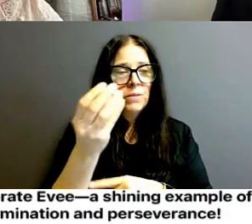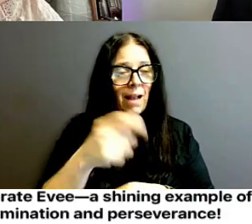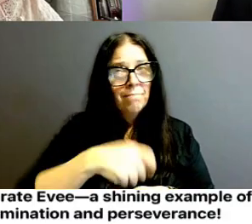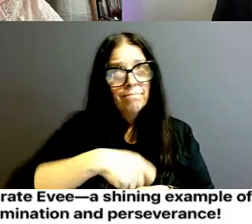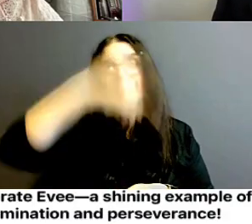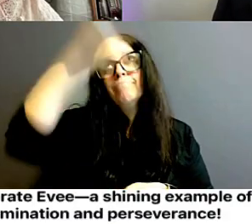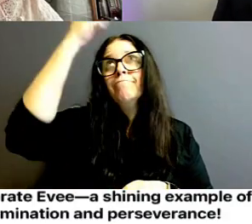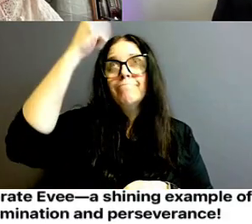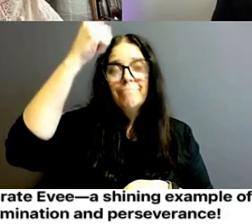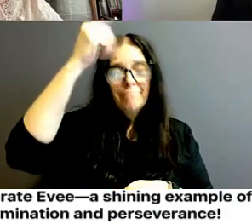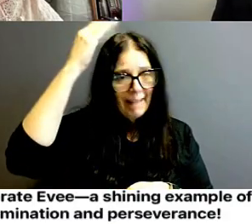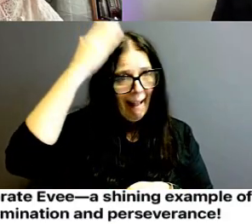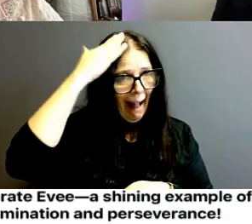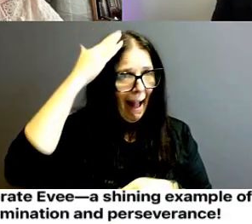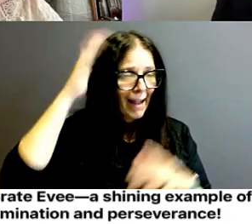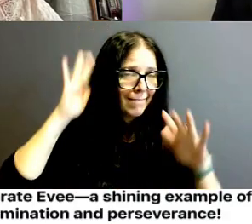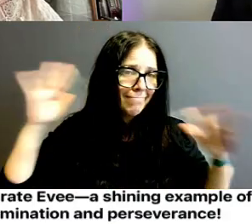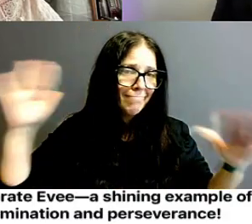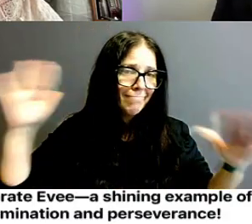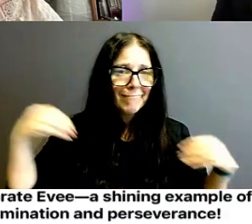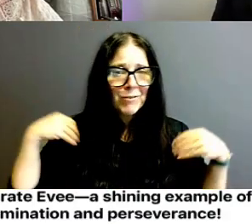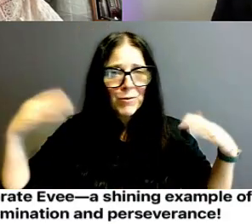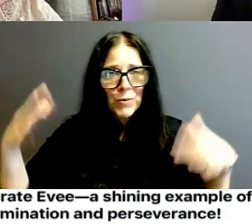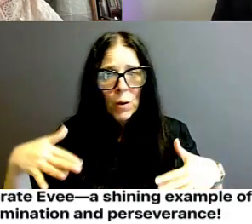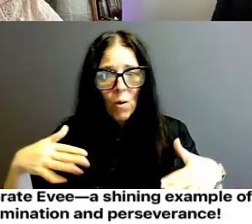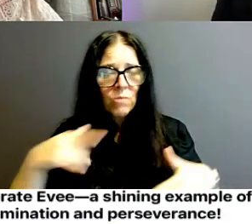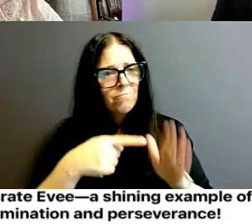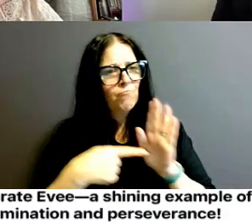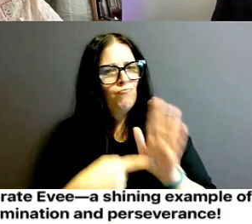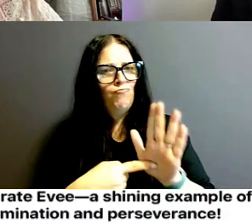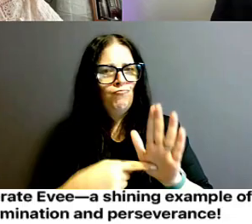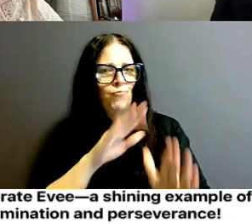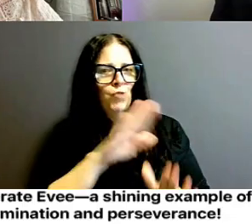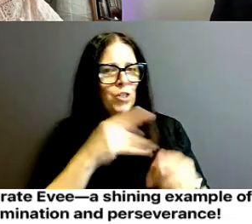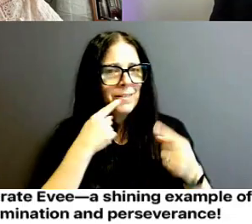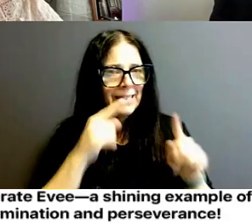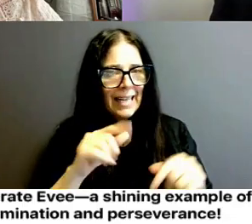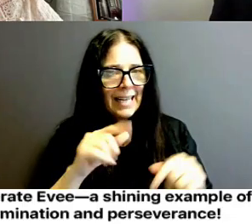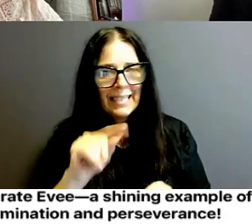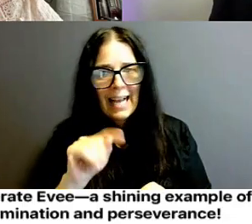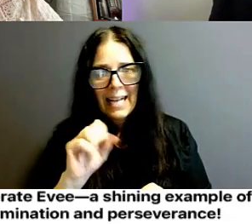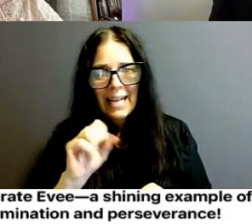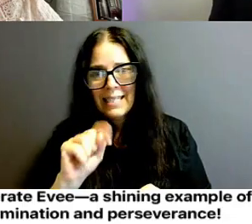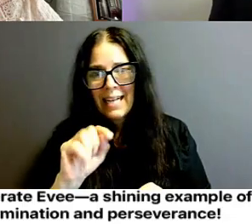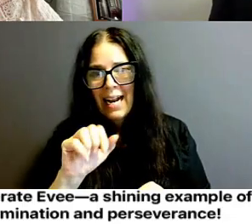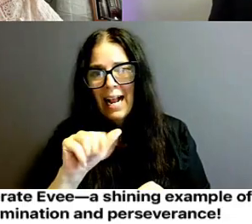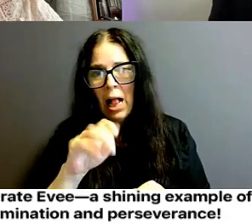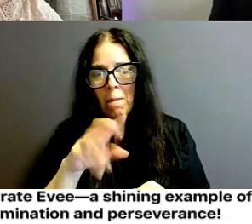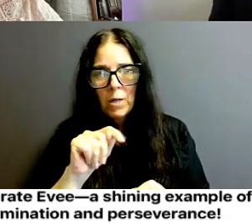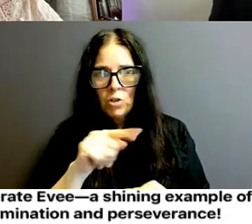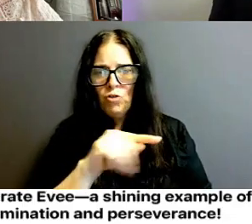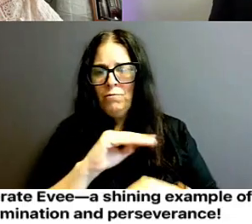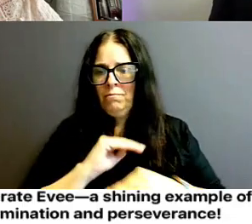go. And, she's sharing her success at St. Albert's. She met a deadline to, I